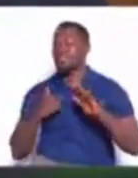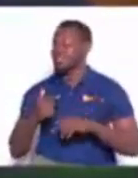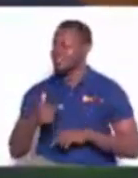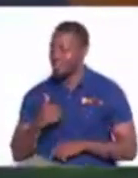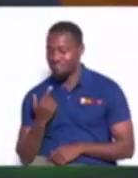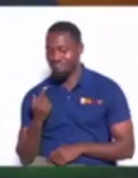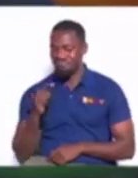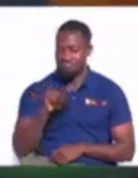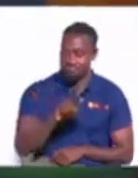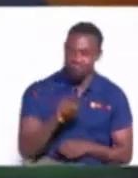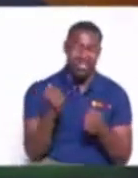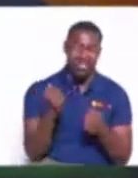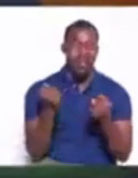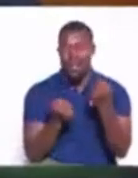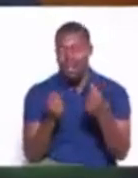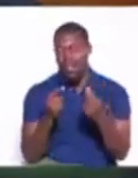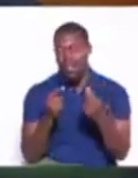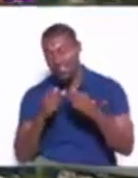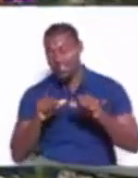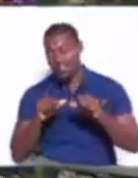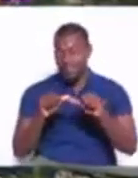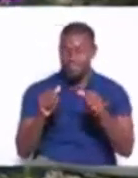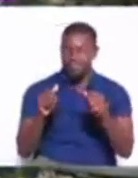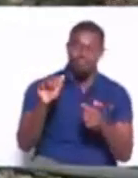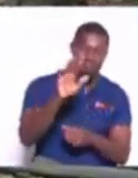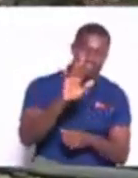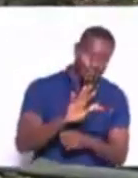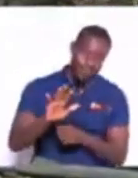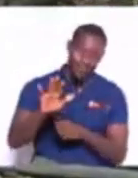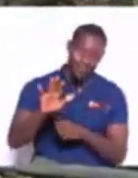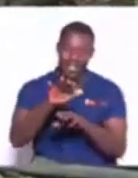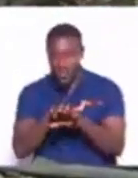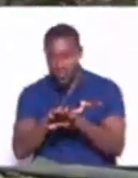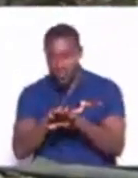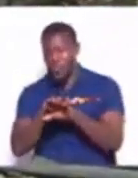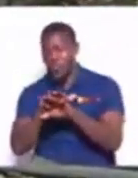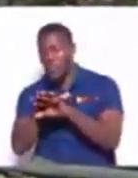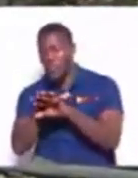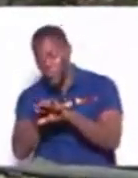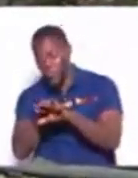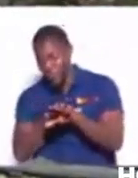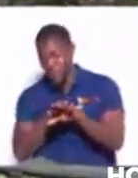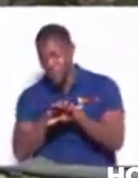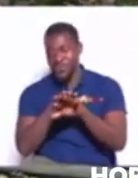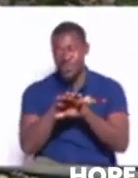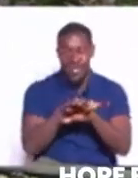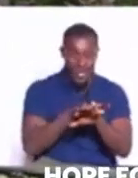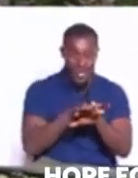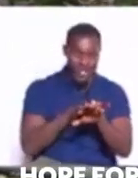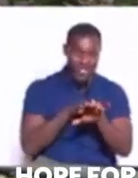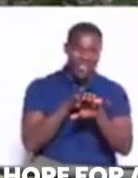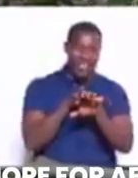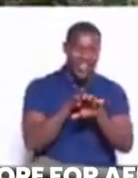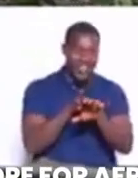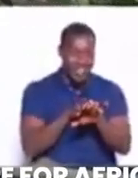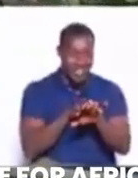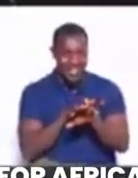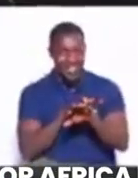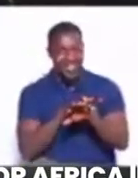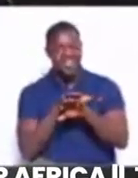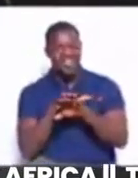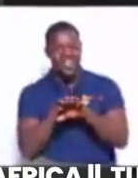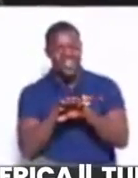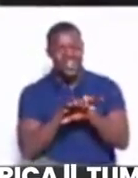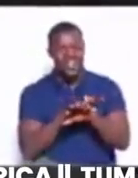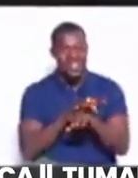it up, and I was under grace now. I'm not under the law. I hit that speed thing, that gas pedal as fast as I could, and I took off there at